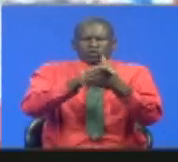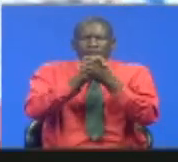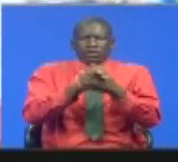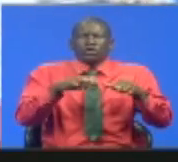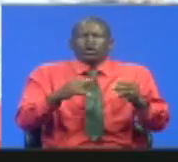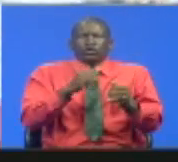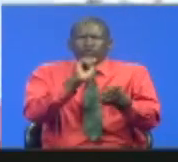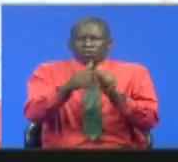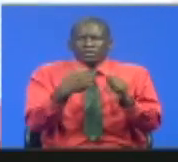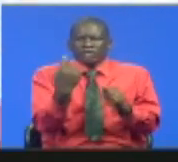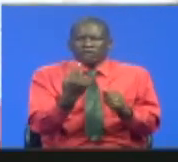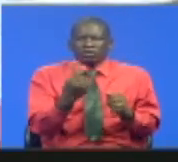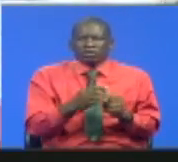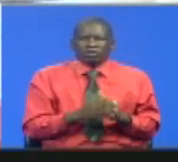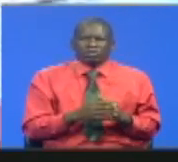alone.